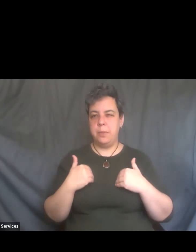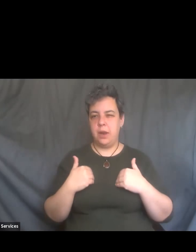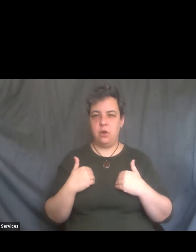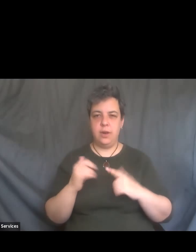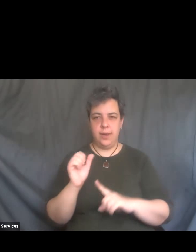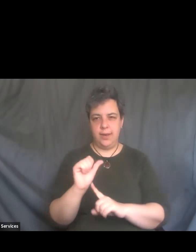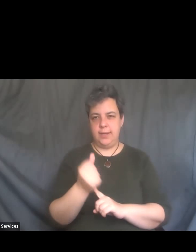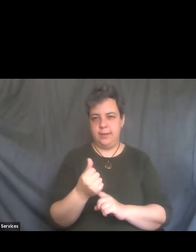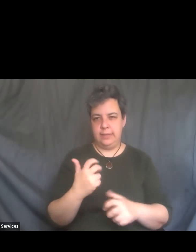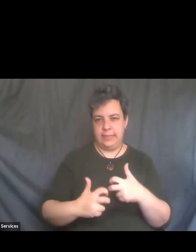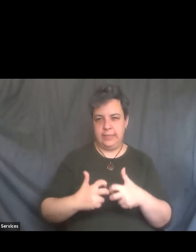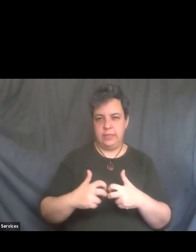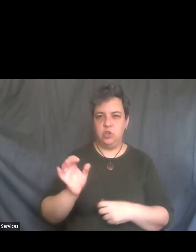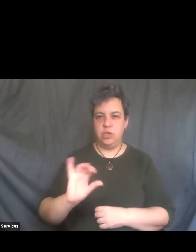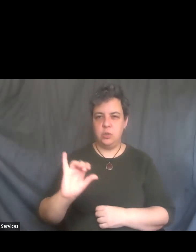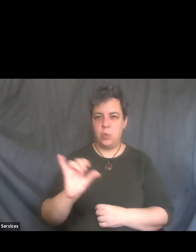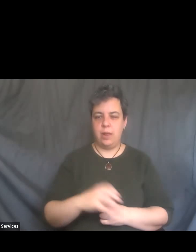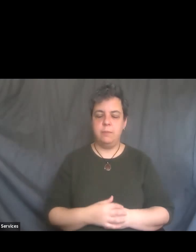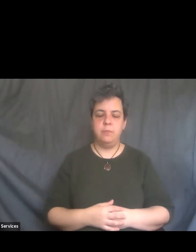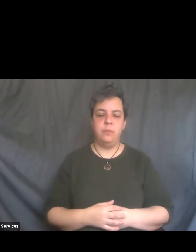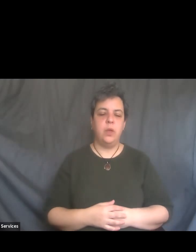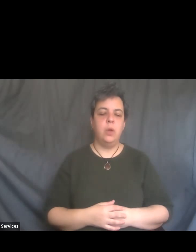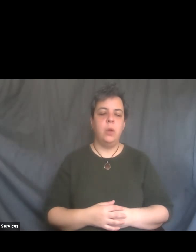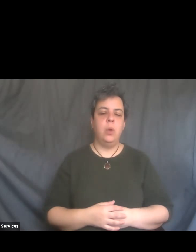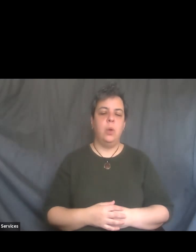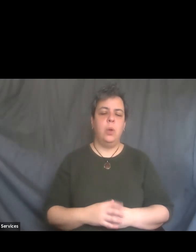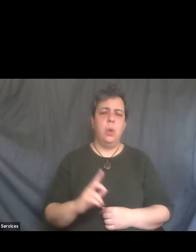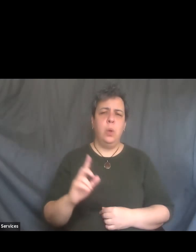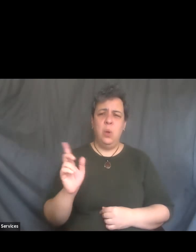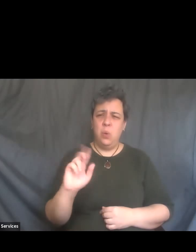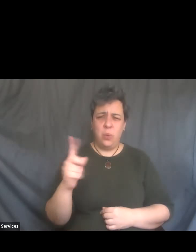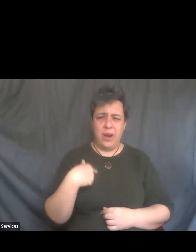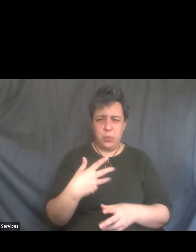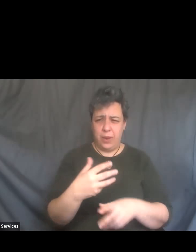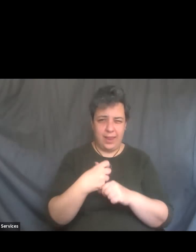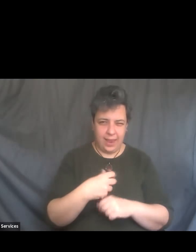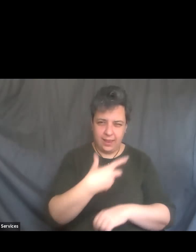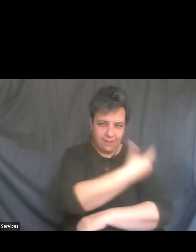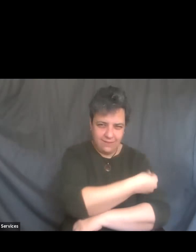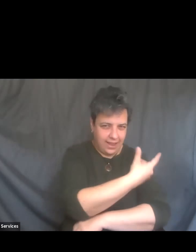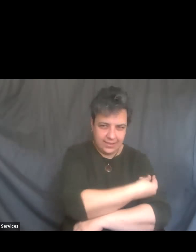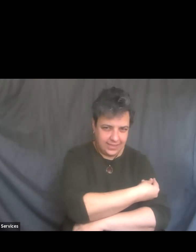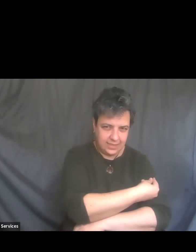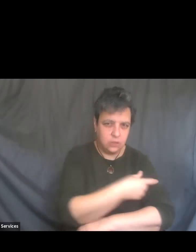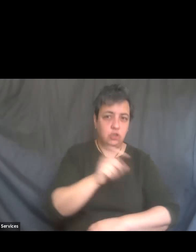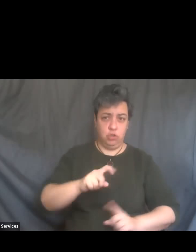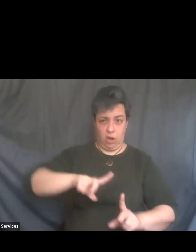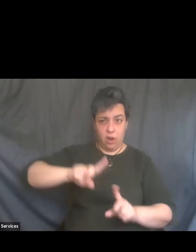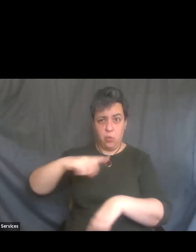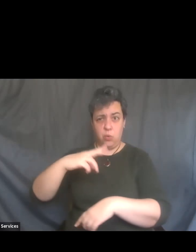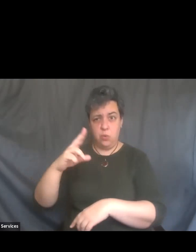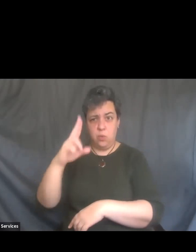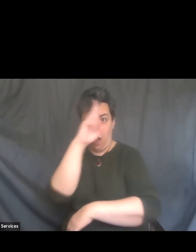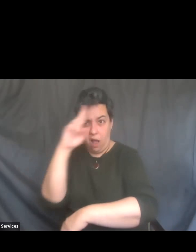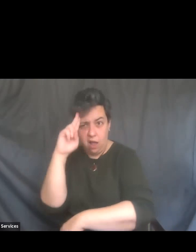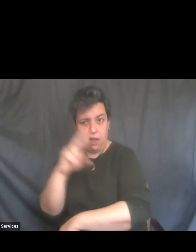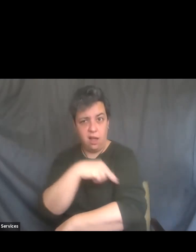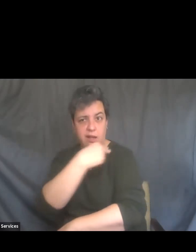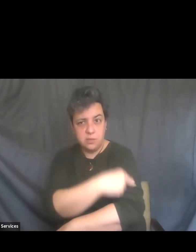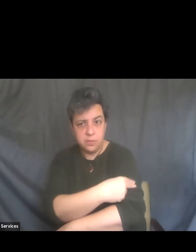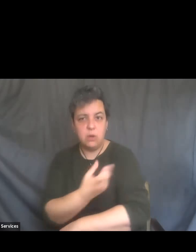condition. Where should I get the vaccine? Like, should I get it in the hospital setting or should I get it in a